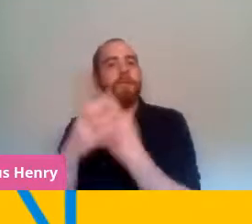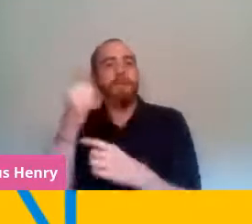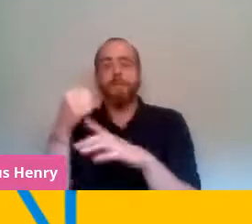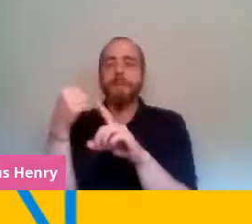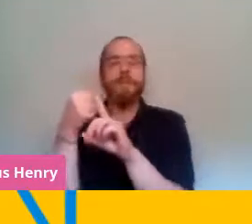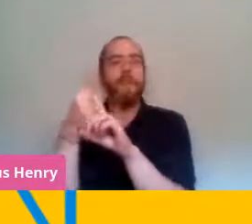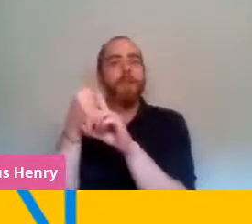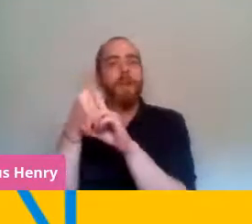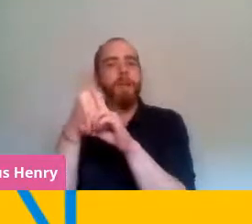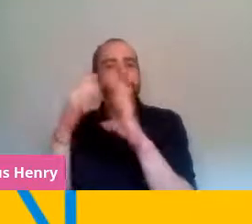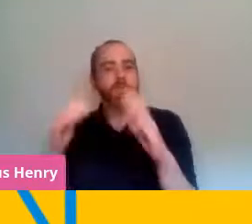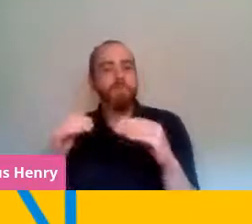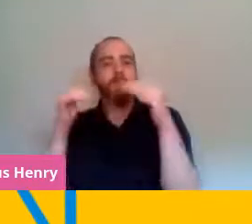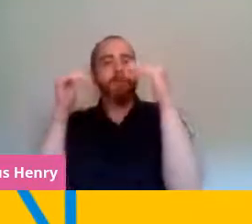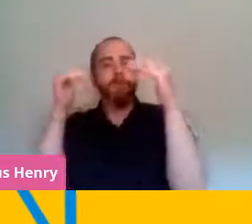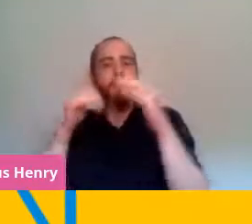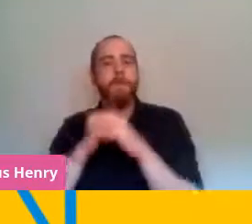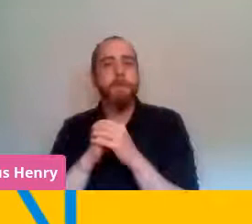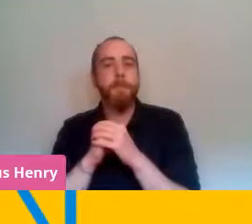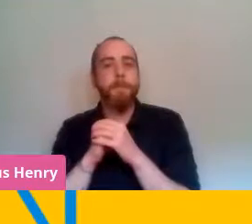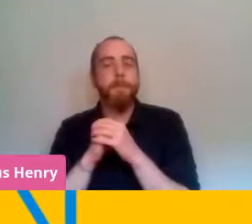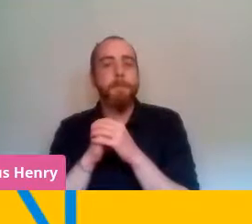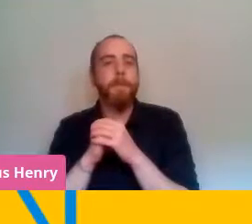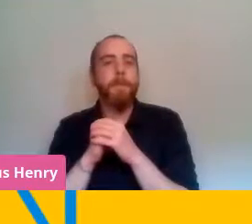getting people to fight against